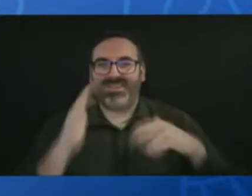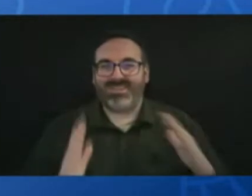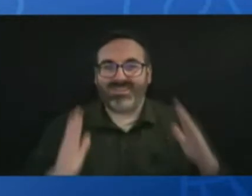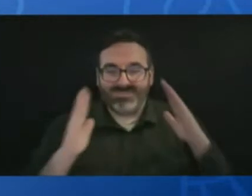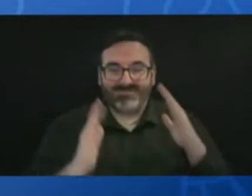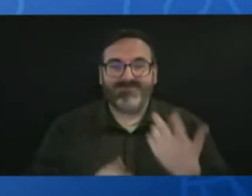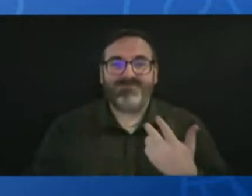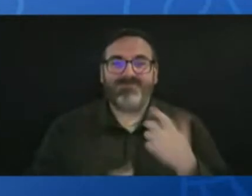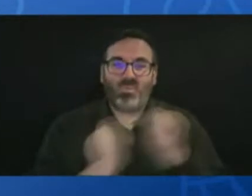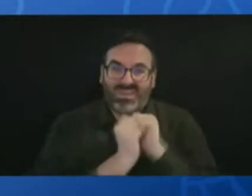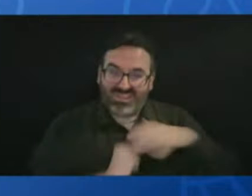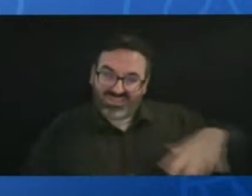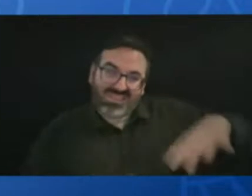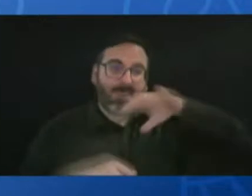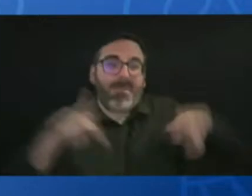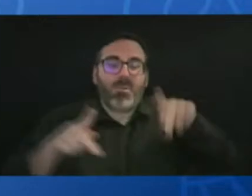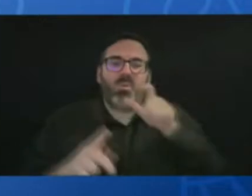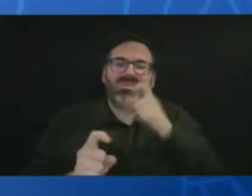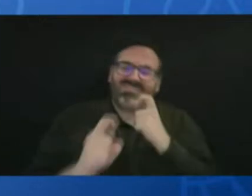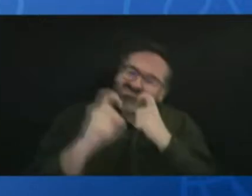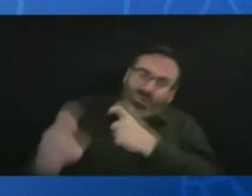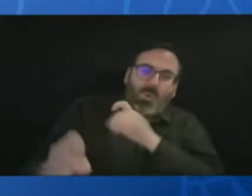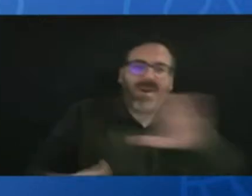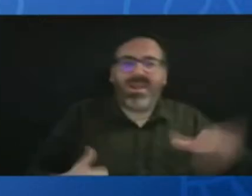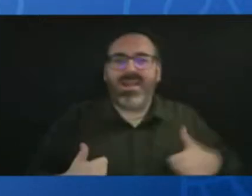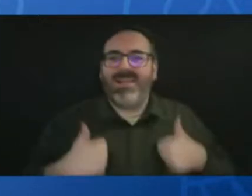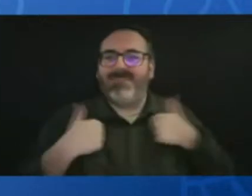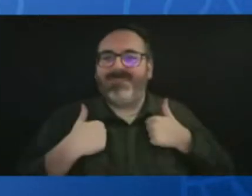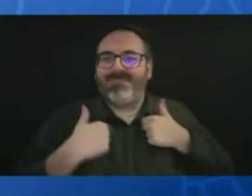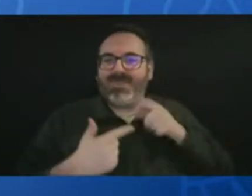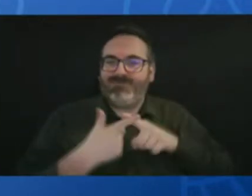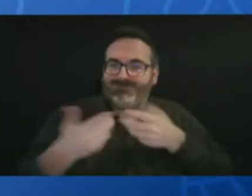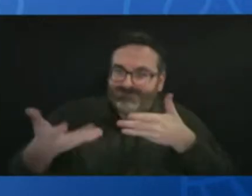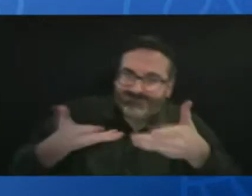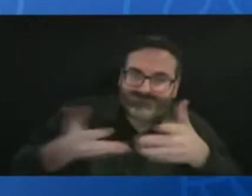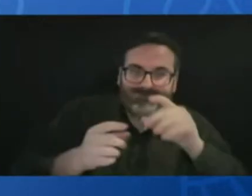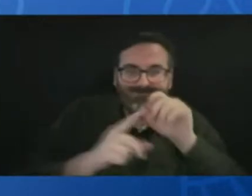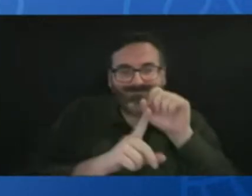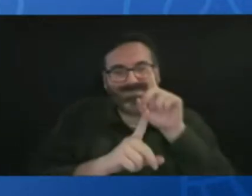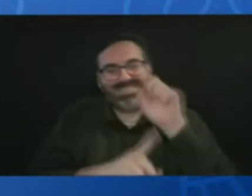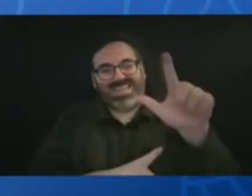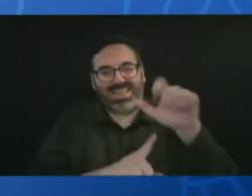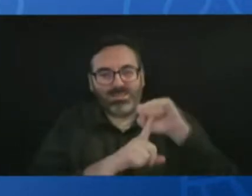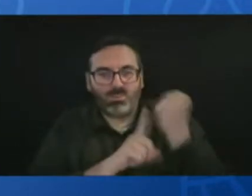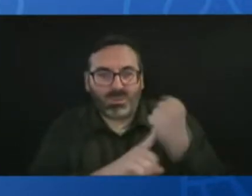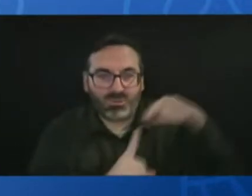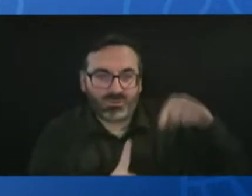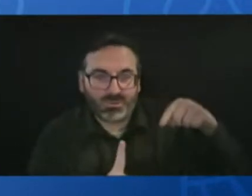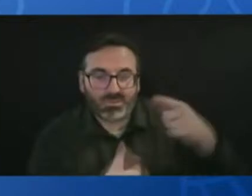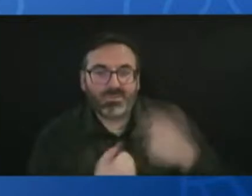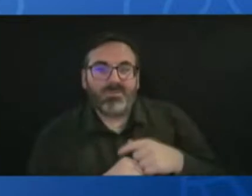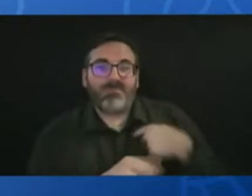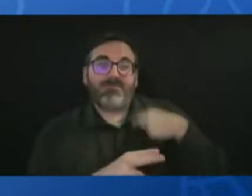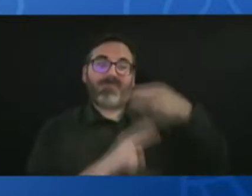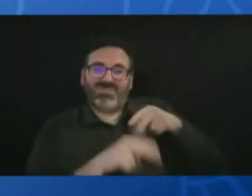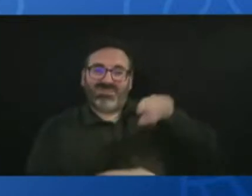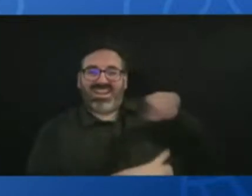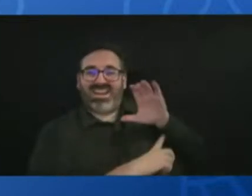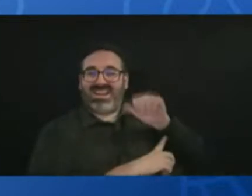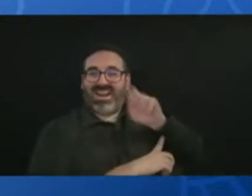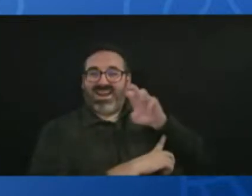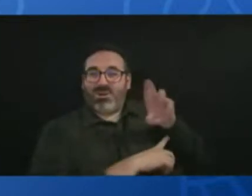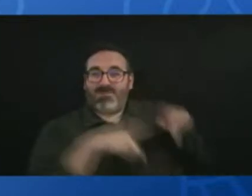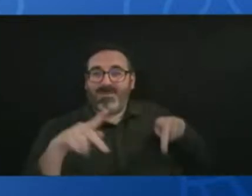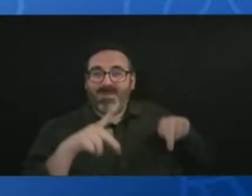these issues. People, I've mentioned the career people before, the bureaus that are in this building that work on the issues